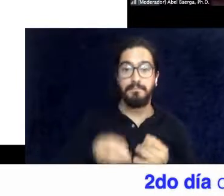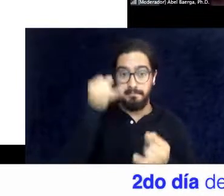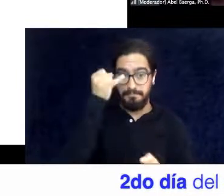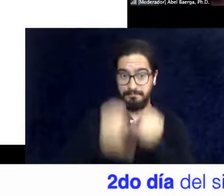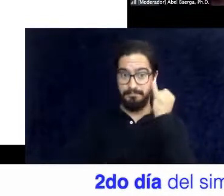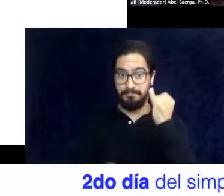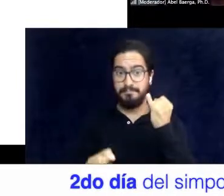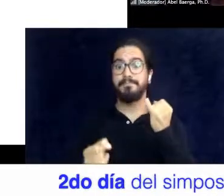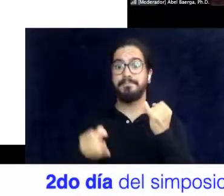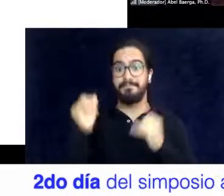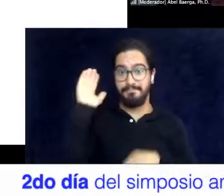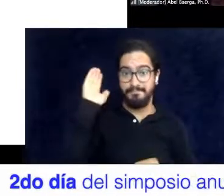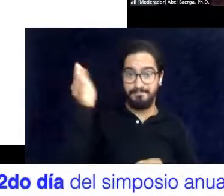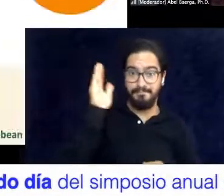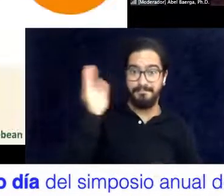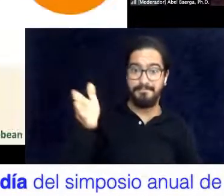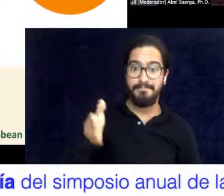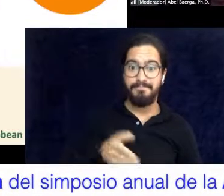science.